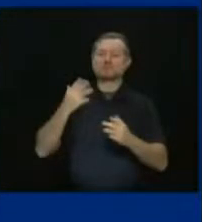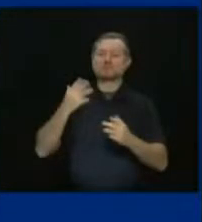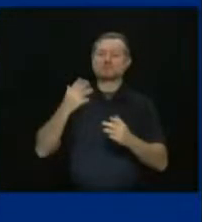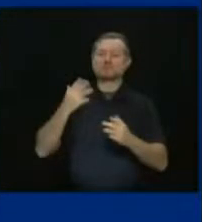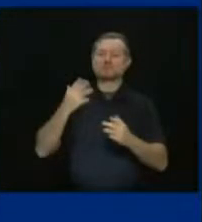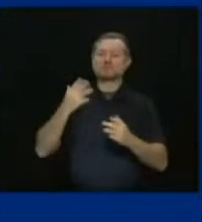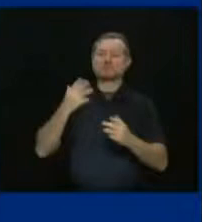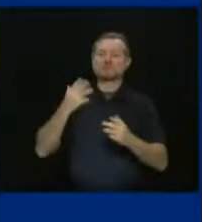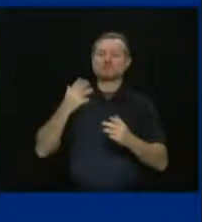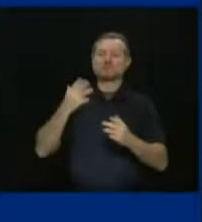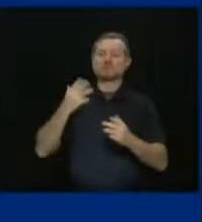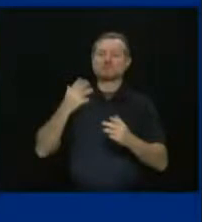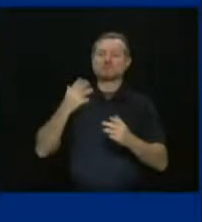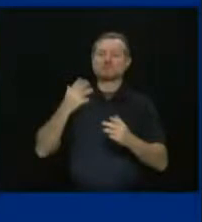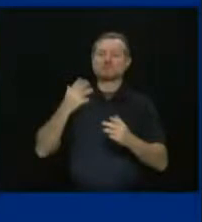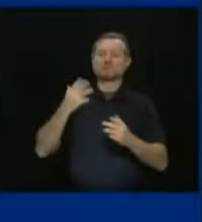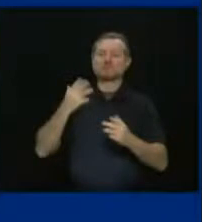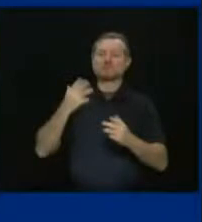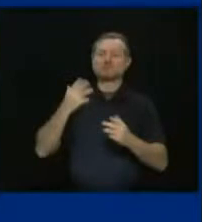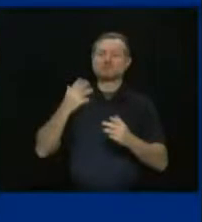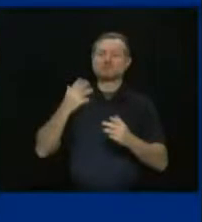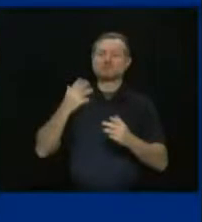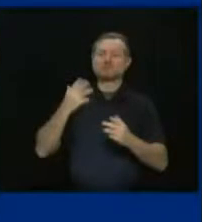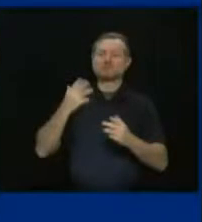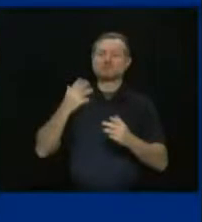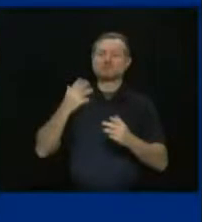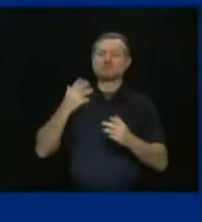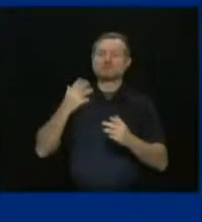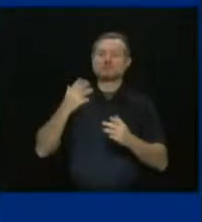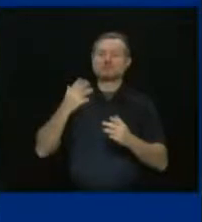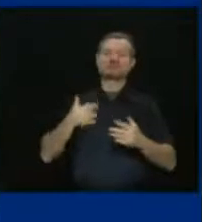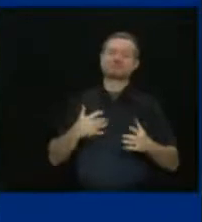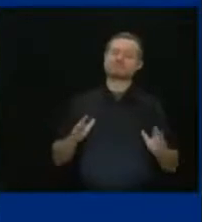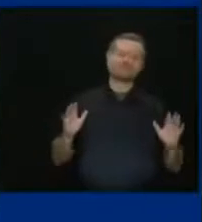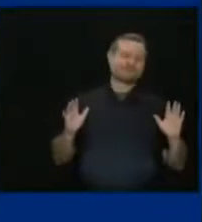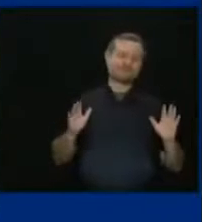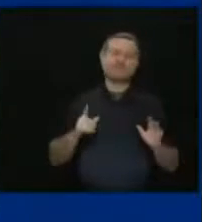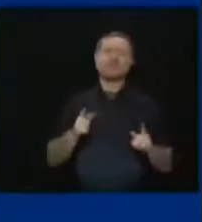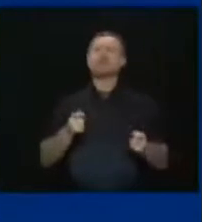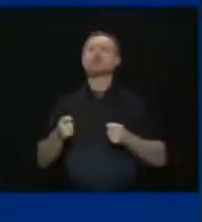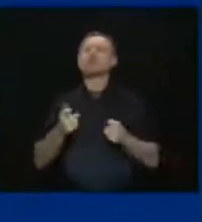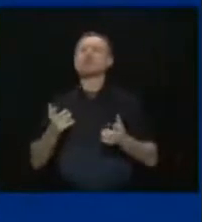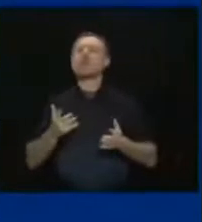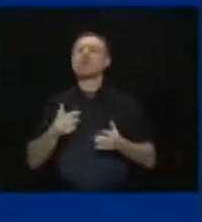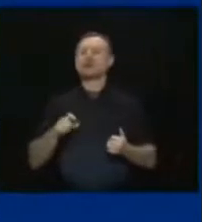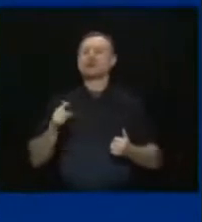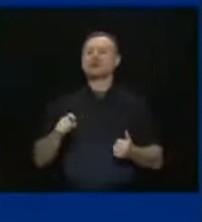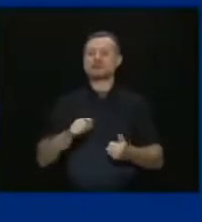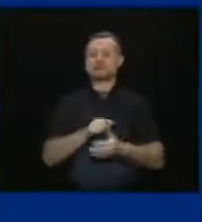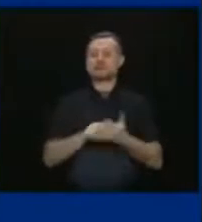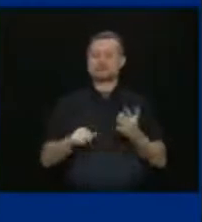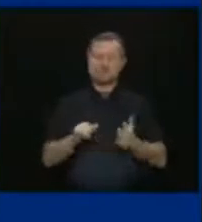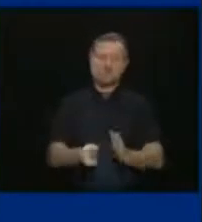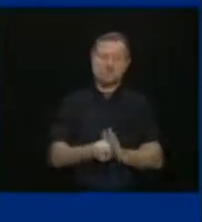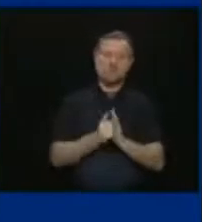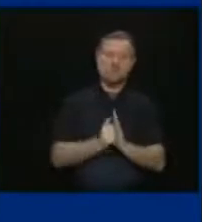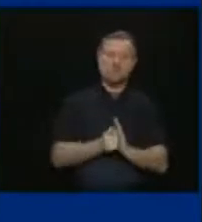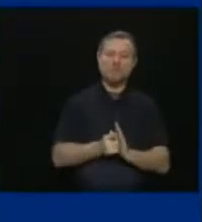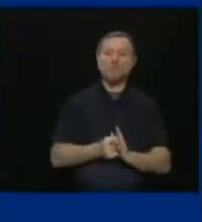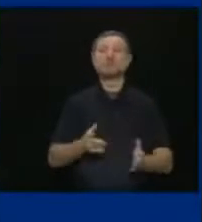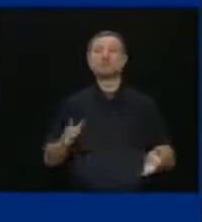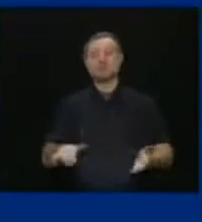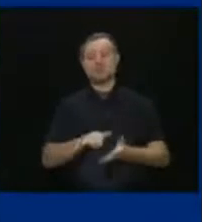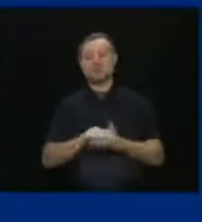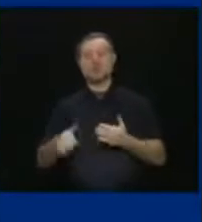reasons so there'll be less addicts. Could we do that? Now, and when the state of New York has the ability